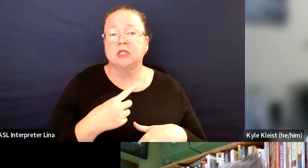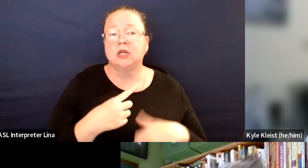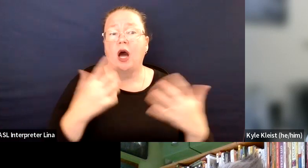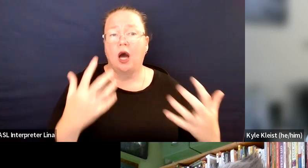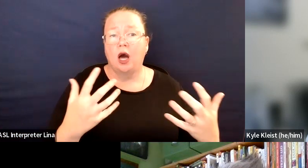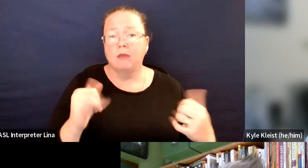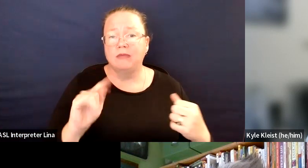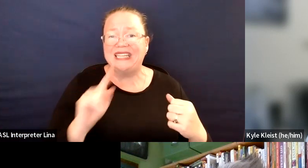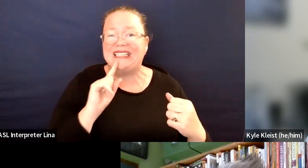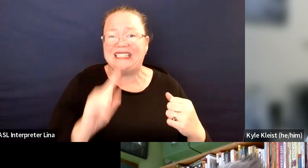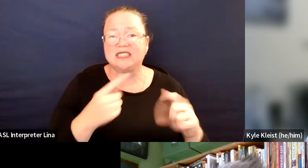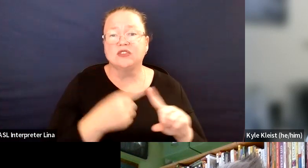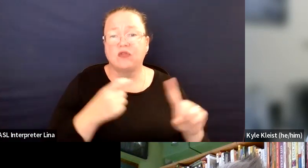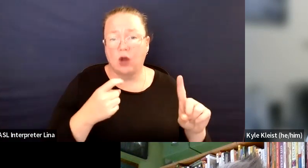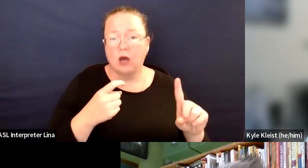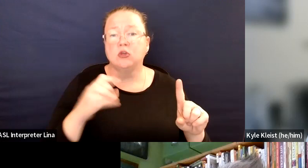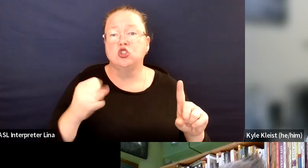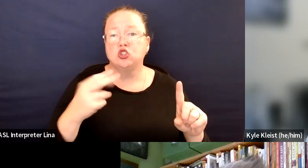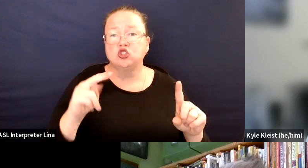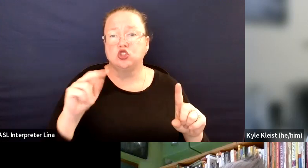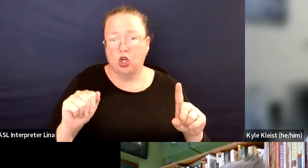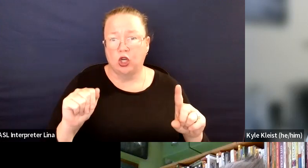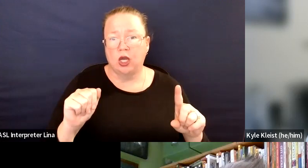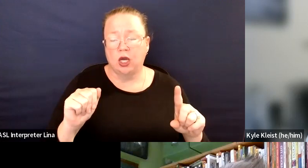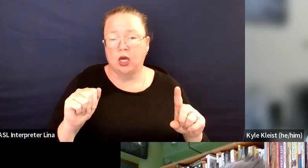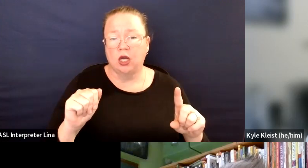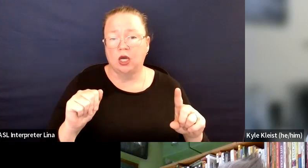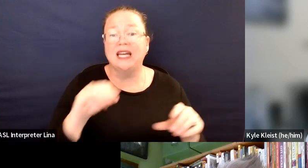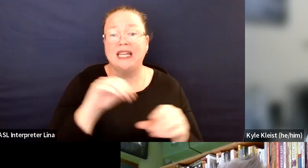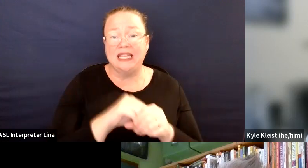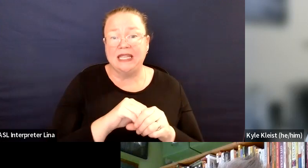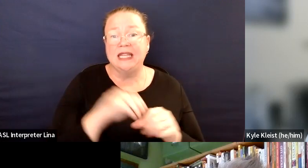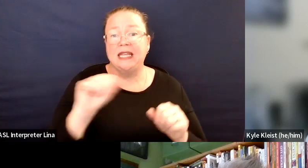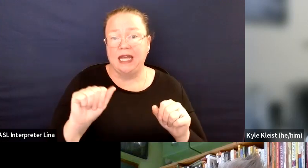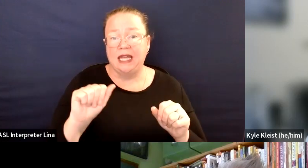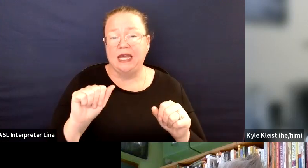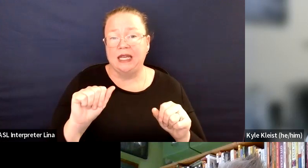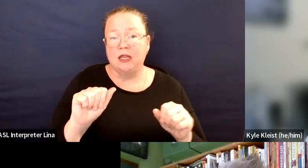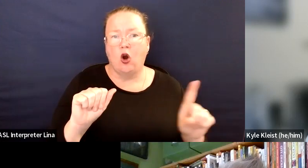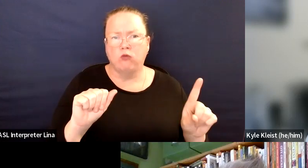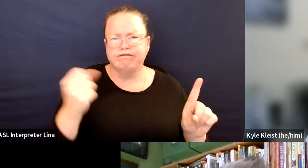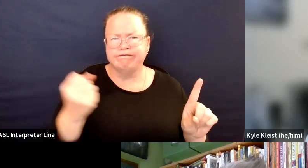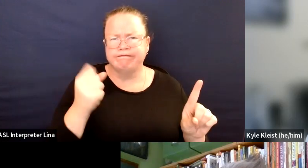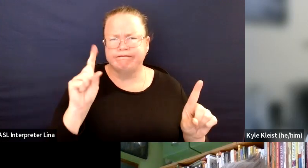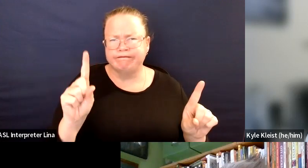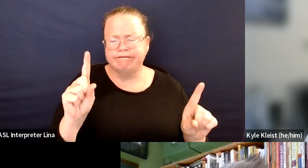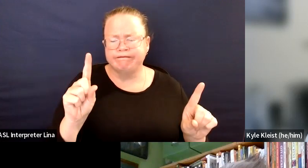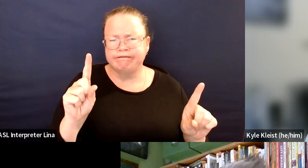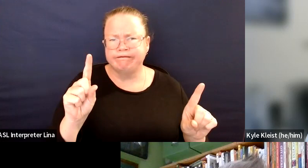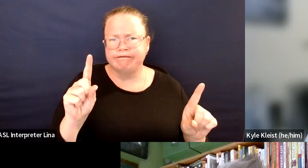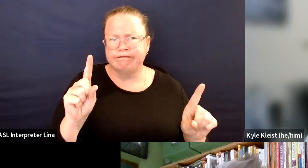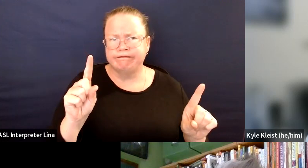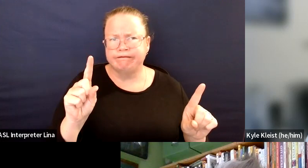It is from Shauna, which is in a, oh, 1 second. I was